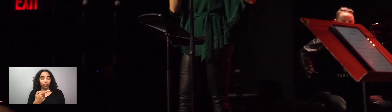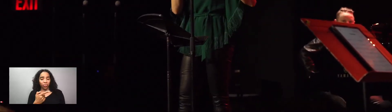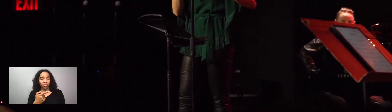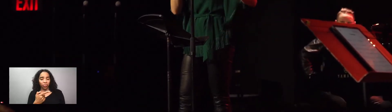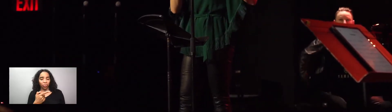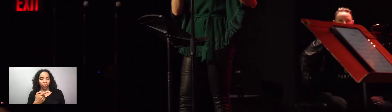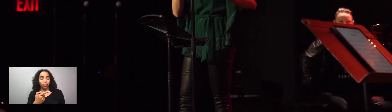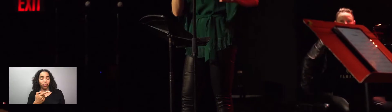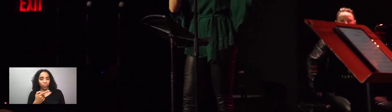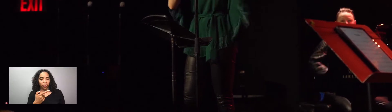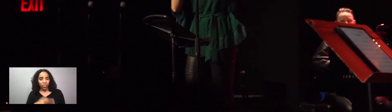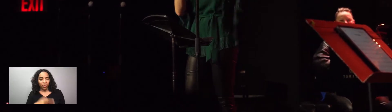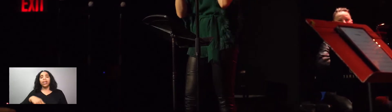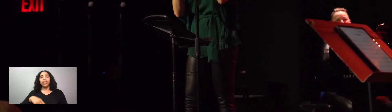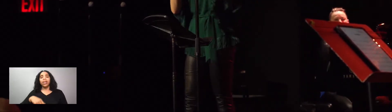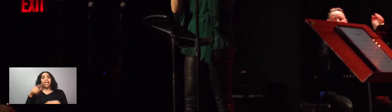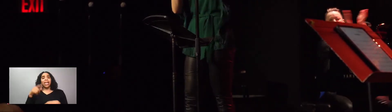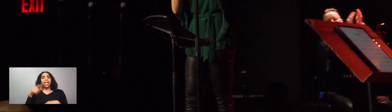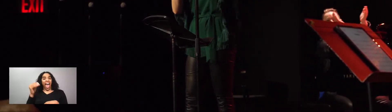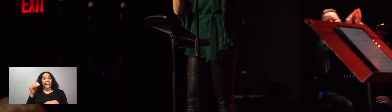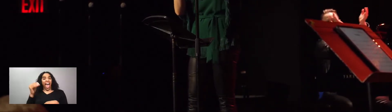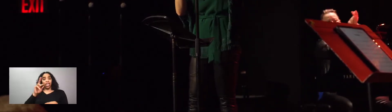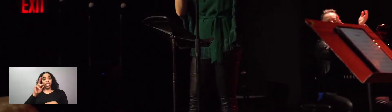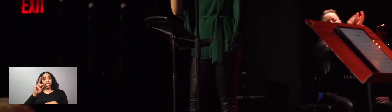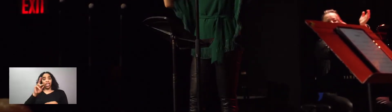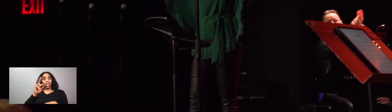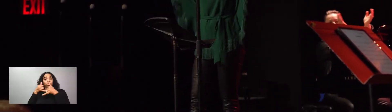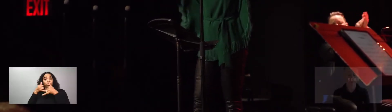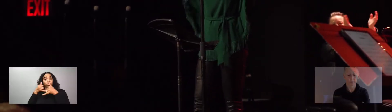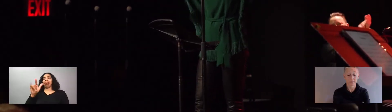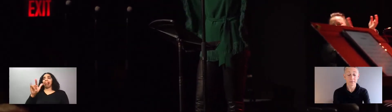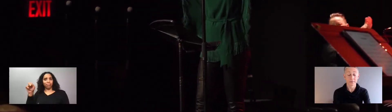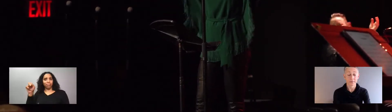Rogers Award recipient, Lynn Schenkel.